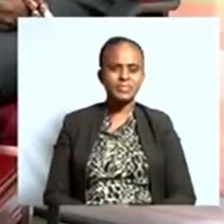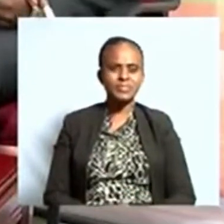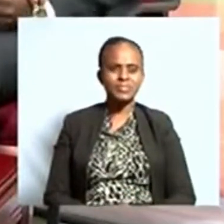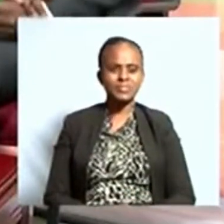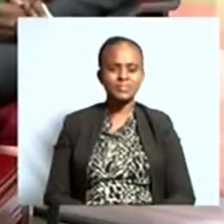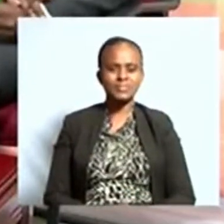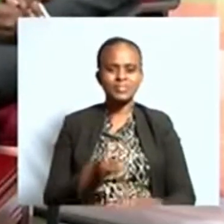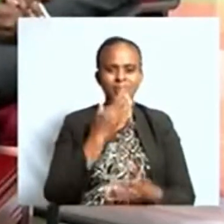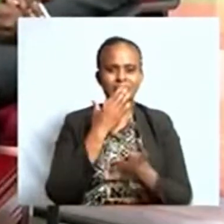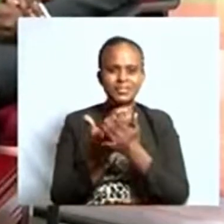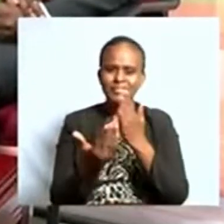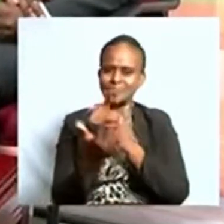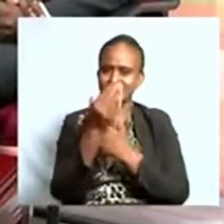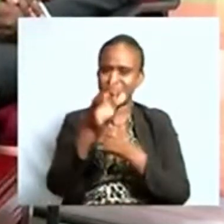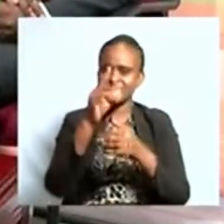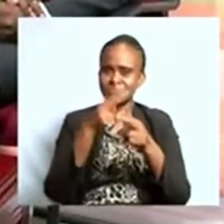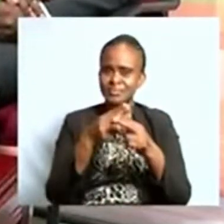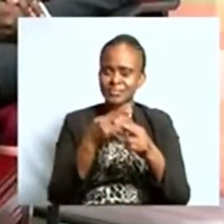Hello, good morning. Your name?